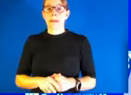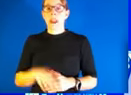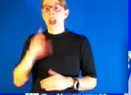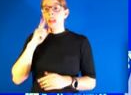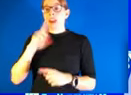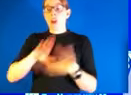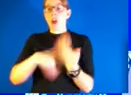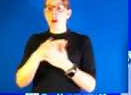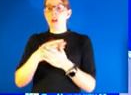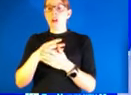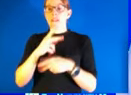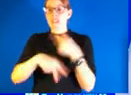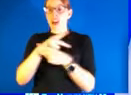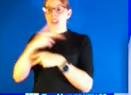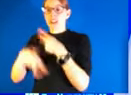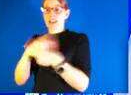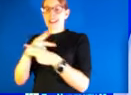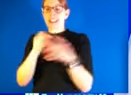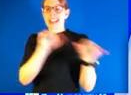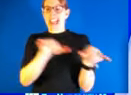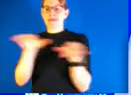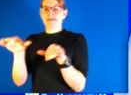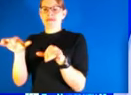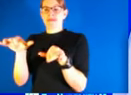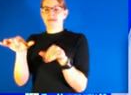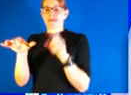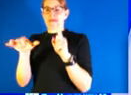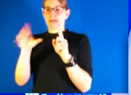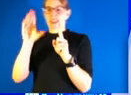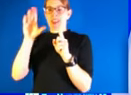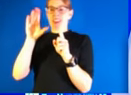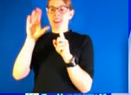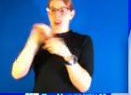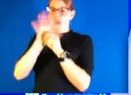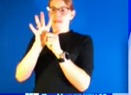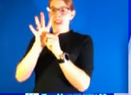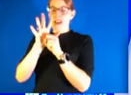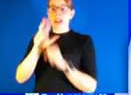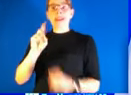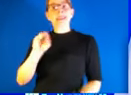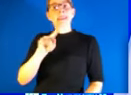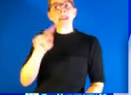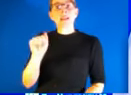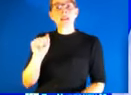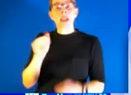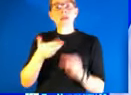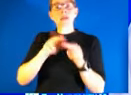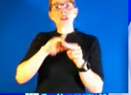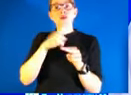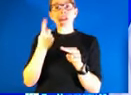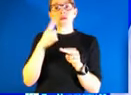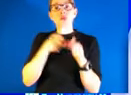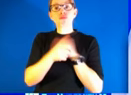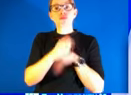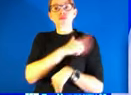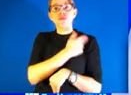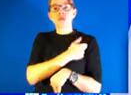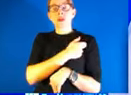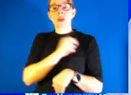are essentially the same. They fall under the same umbrella. Now, Delta may increase your risk of hospitalization. We have seen that, or